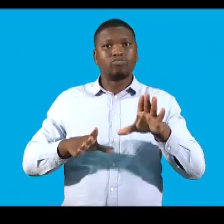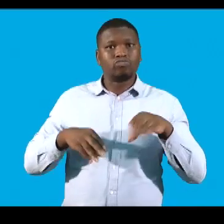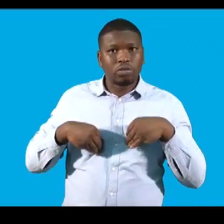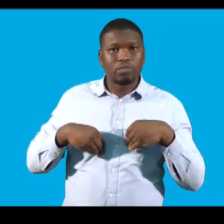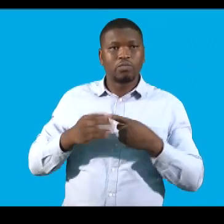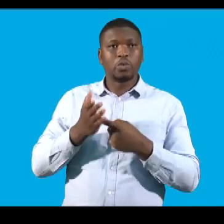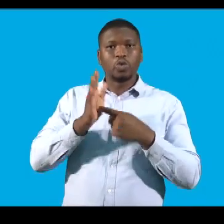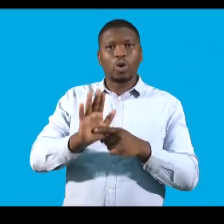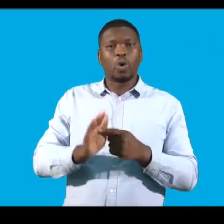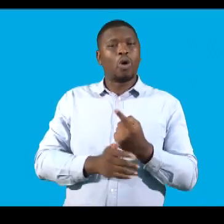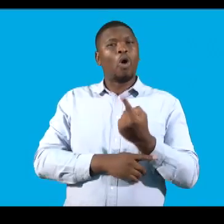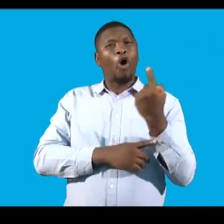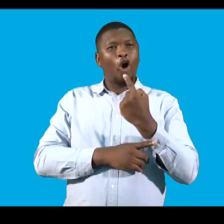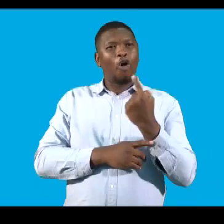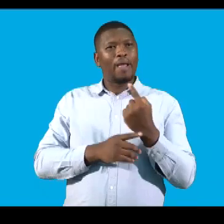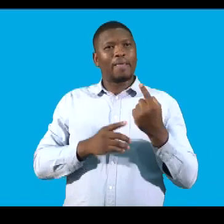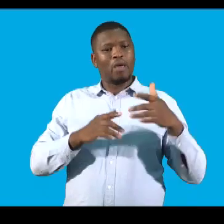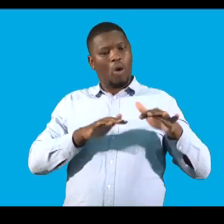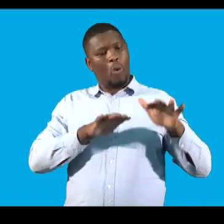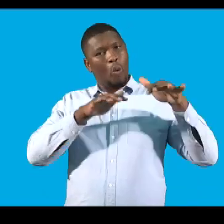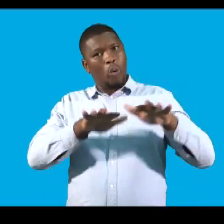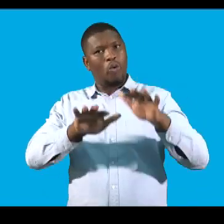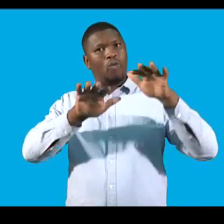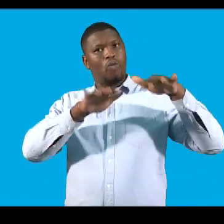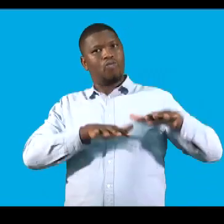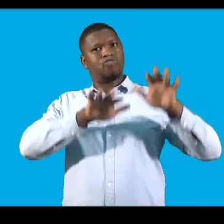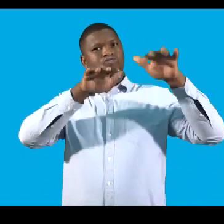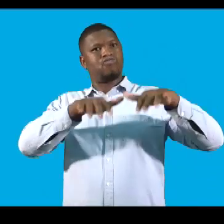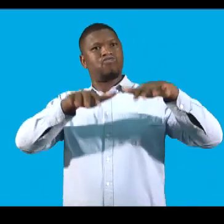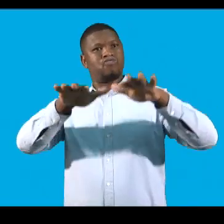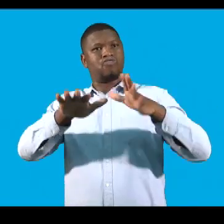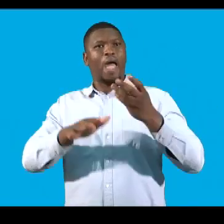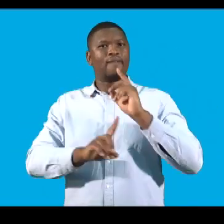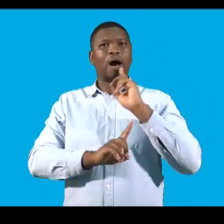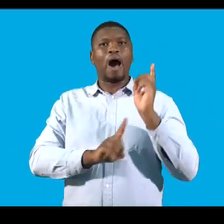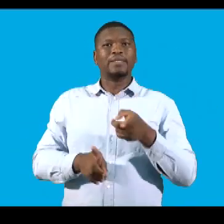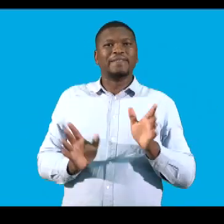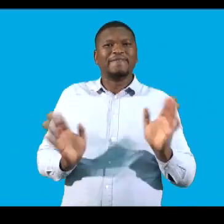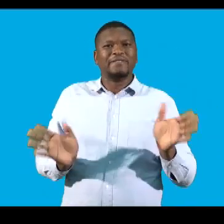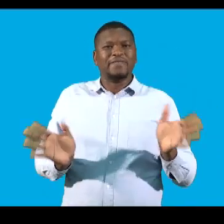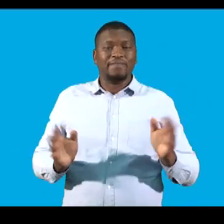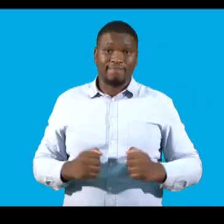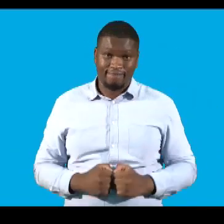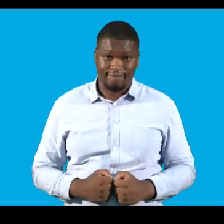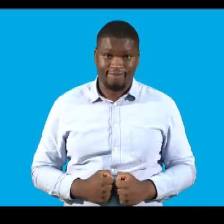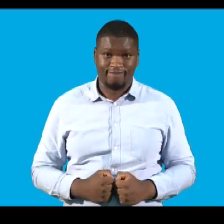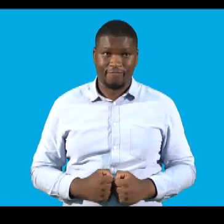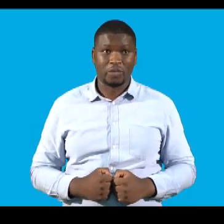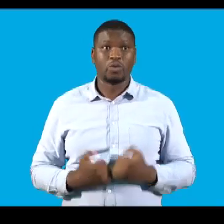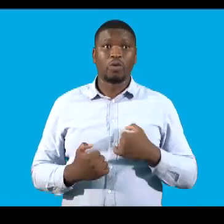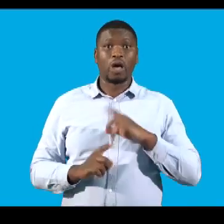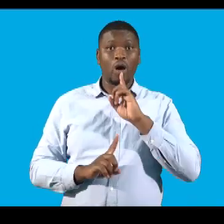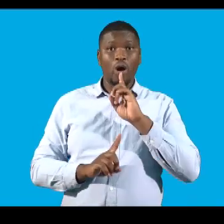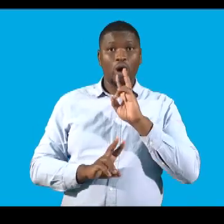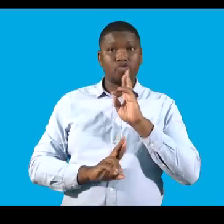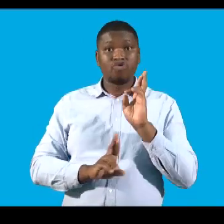acknowledgement that only the waves have the answers. So the